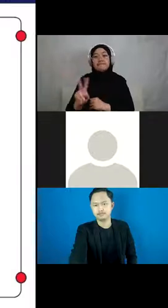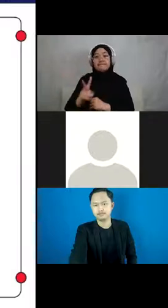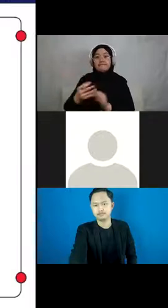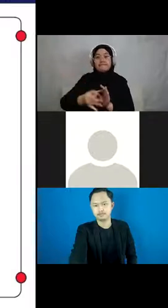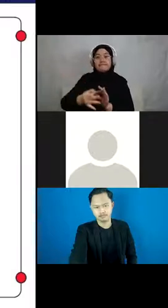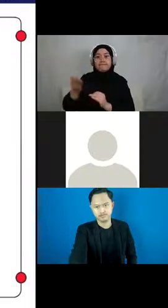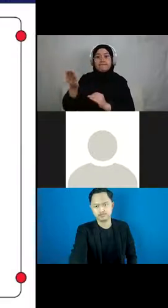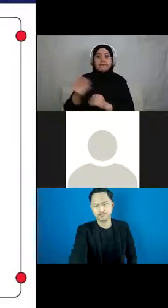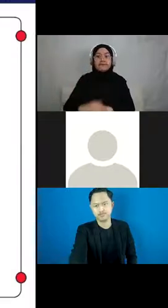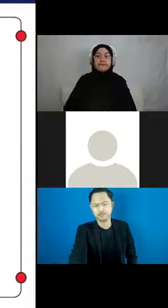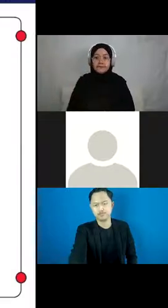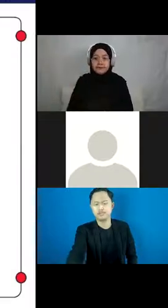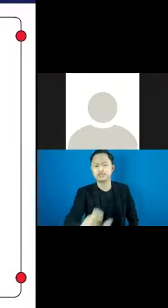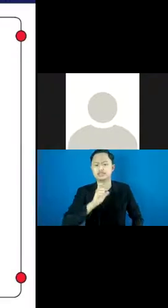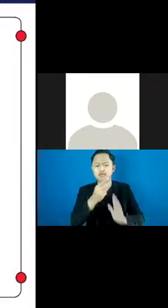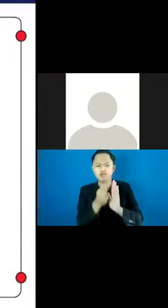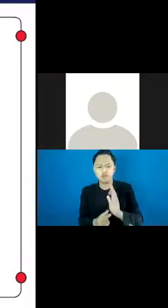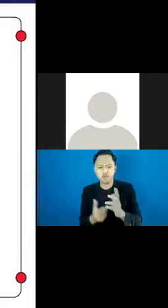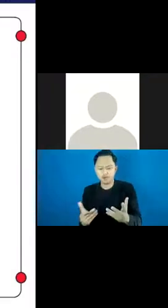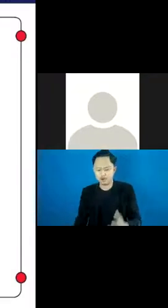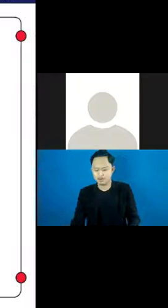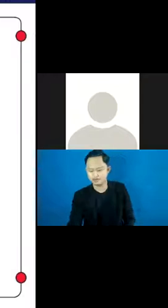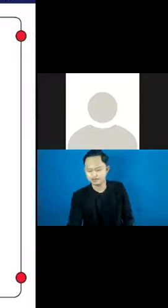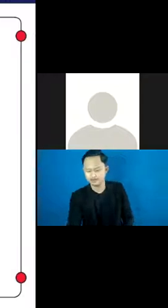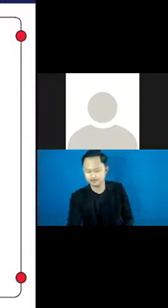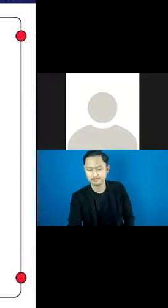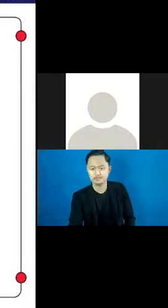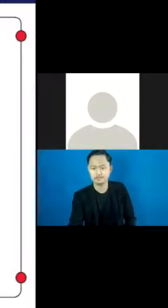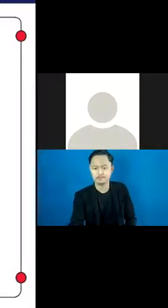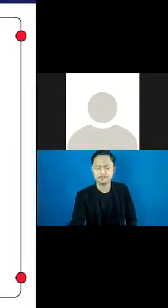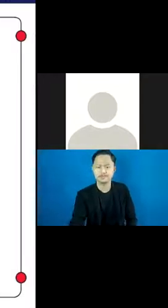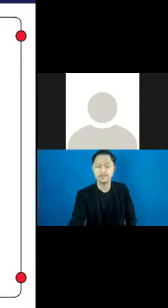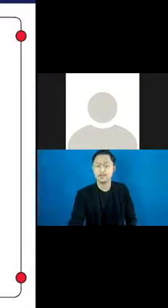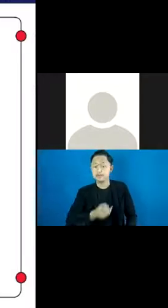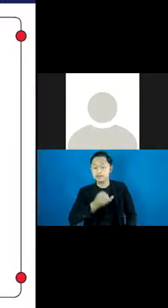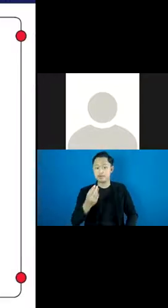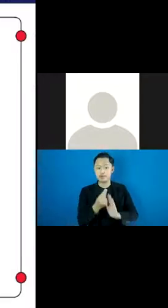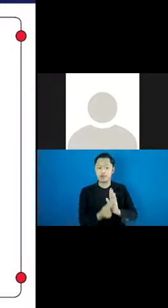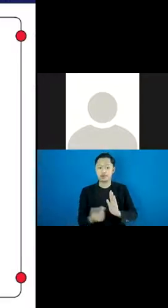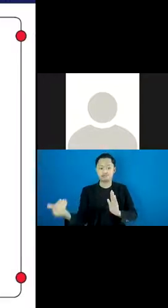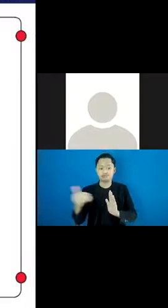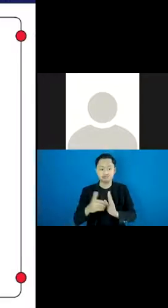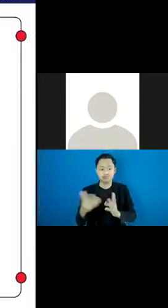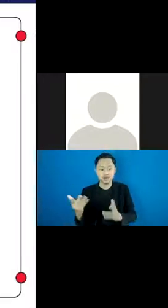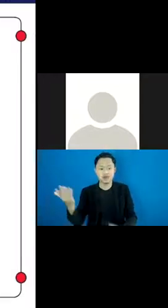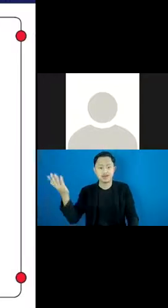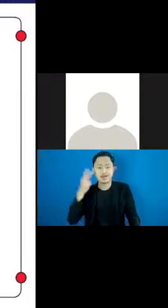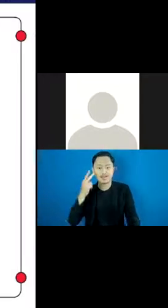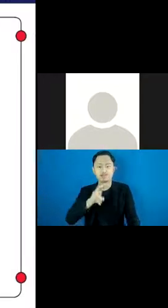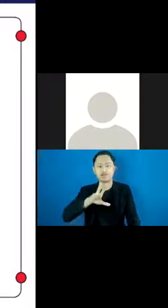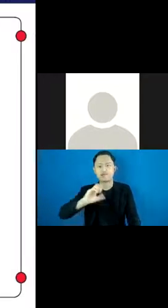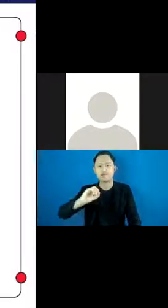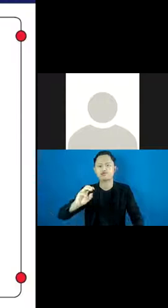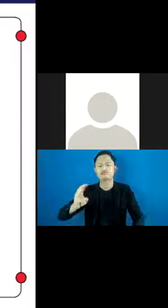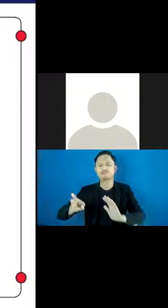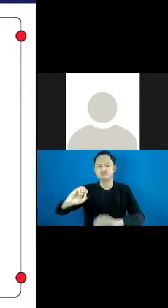to be financed then? So part of this funding is coming from the national subsidy of almost $250 million. So that's almost 25%